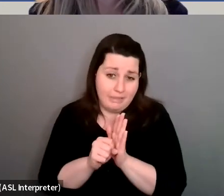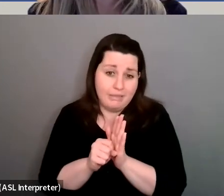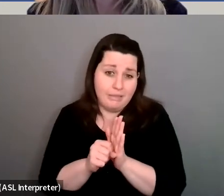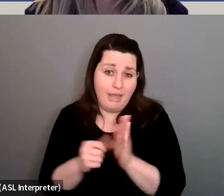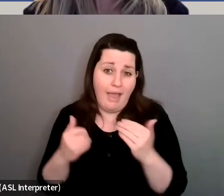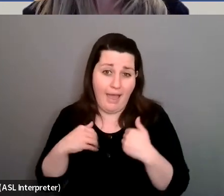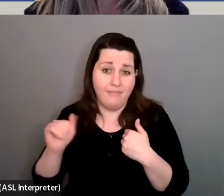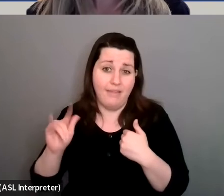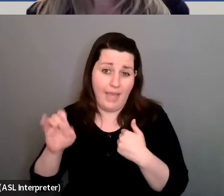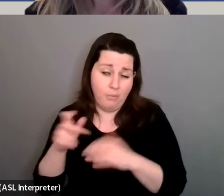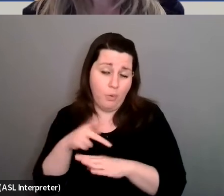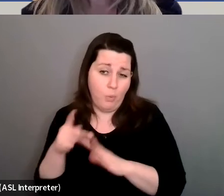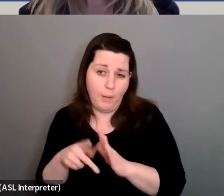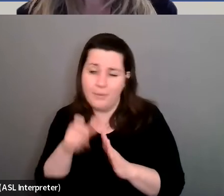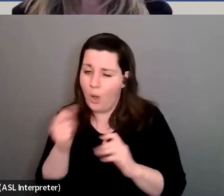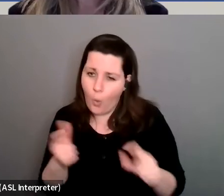ABLE program.